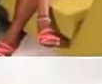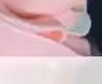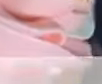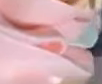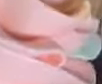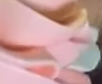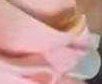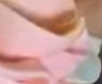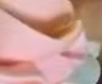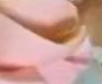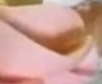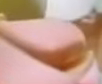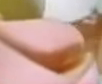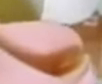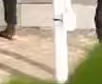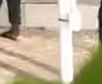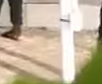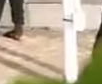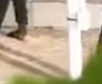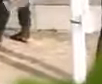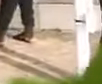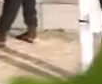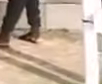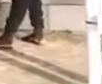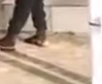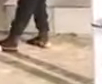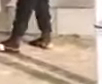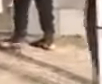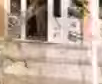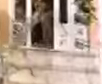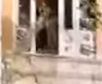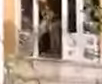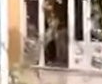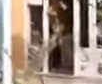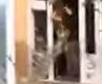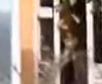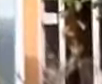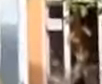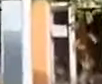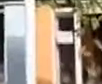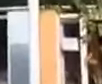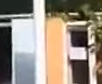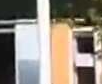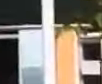At CK Restaurant, customer satisfaction is our priority.